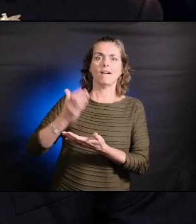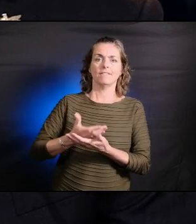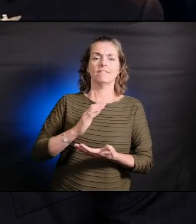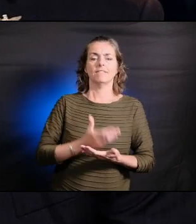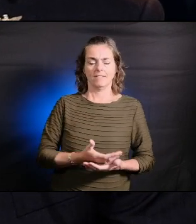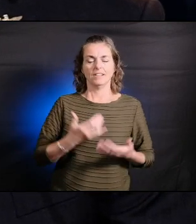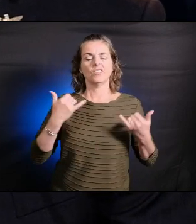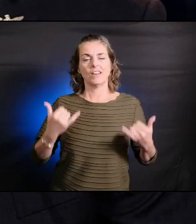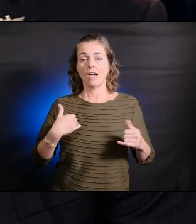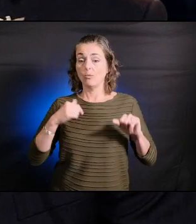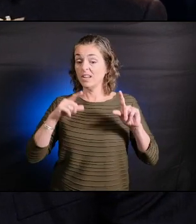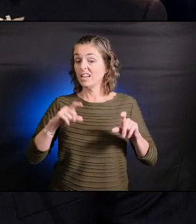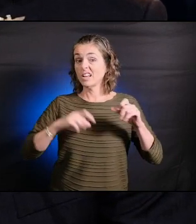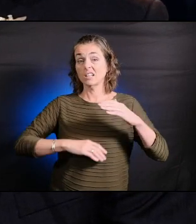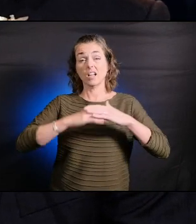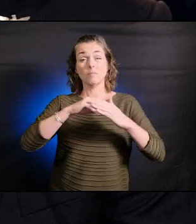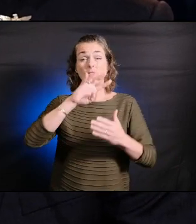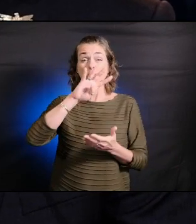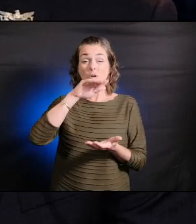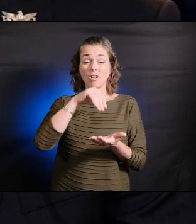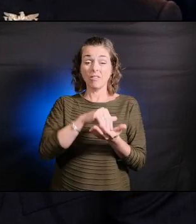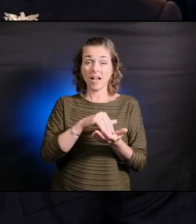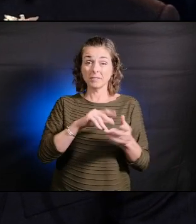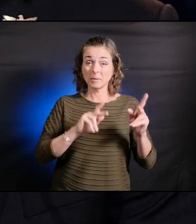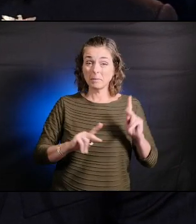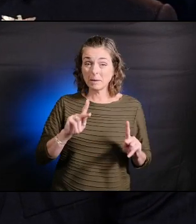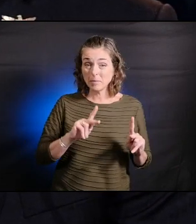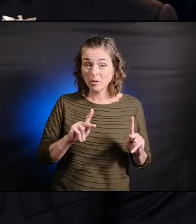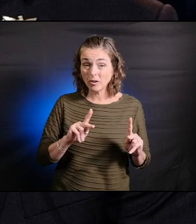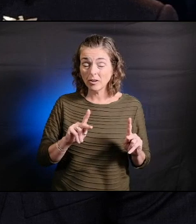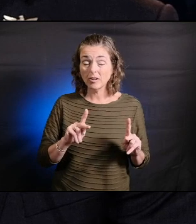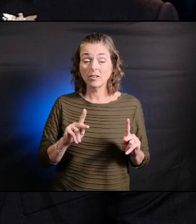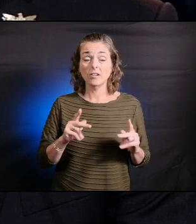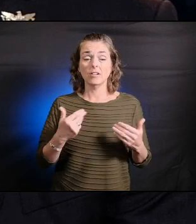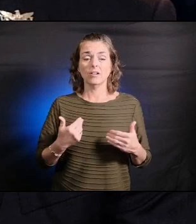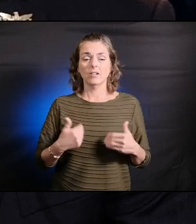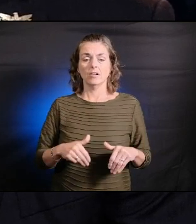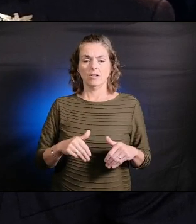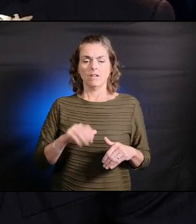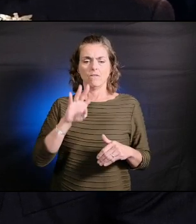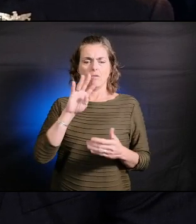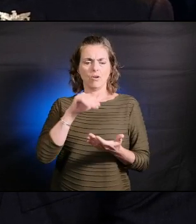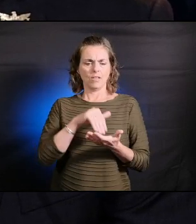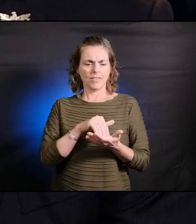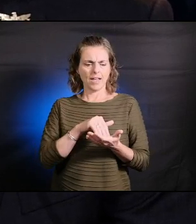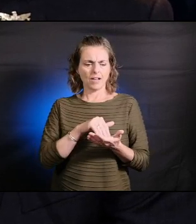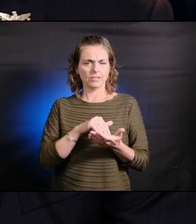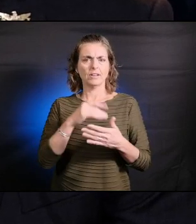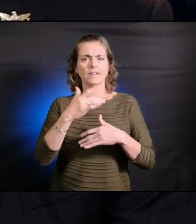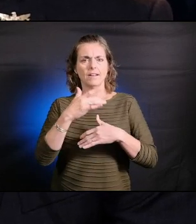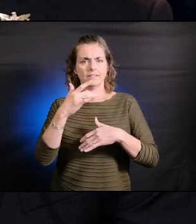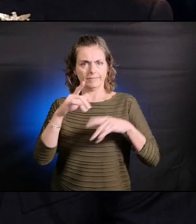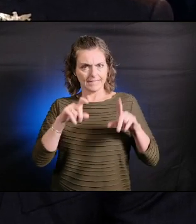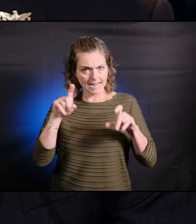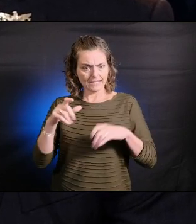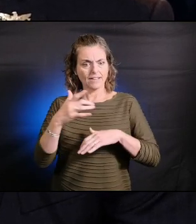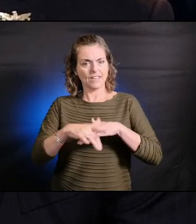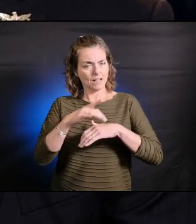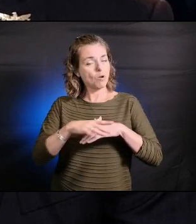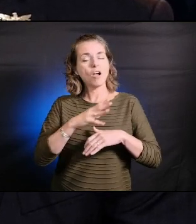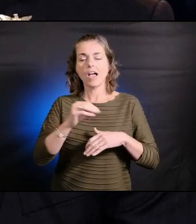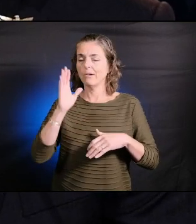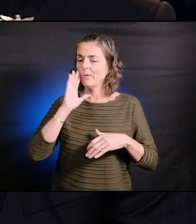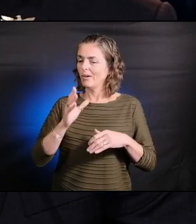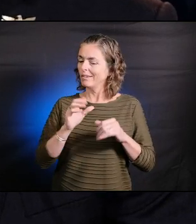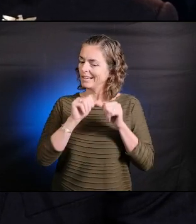to test up to 4,000 individuals, and that 4,000 tests available, and that number will continue